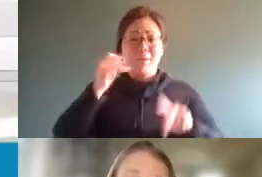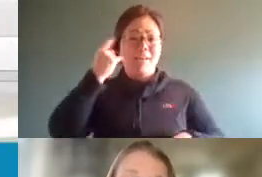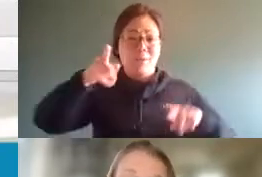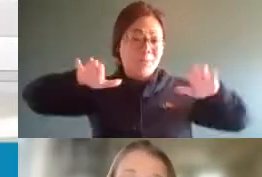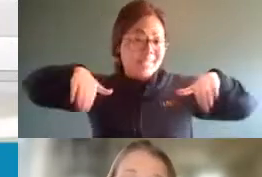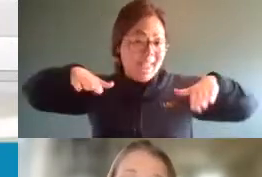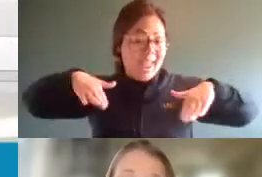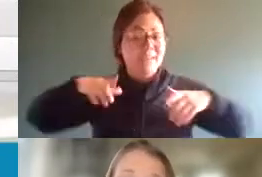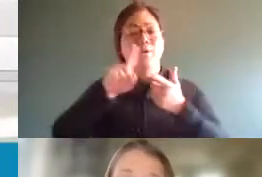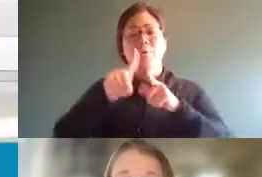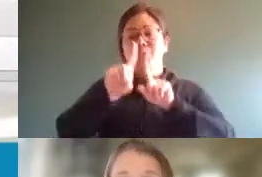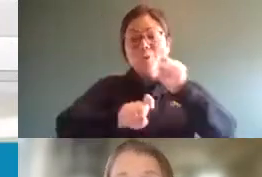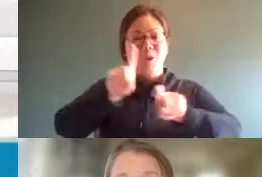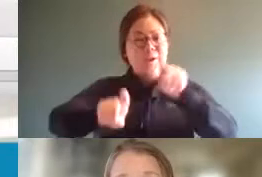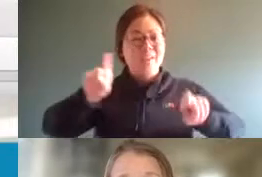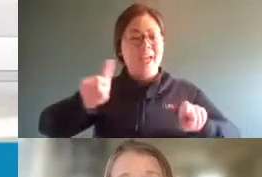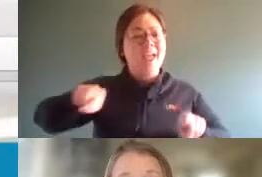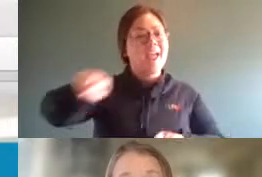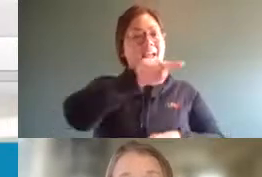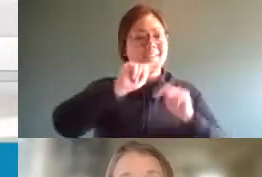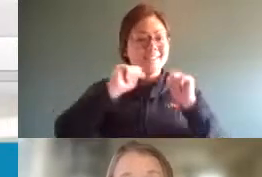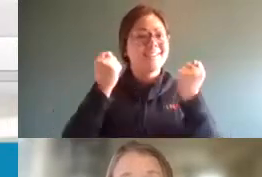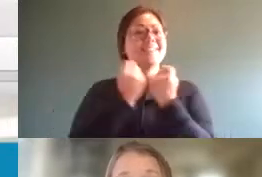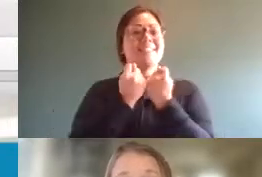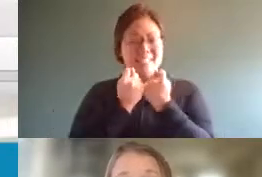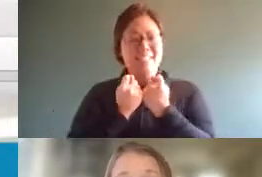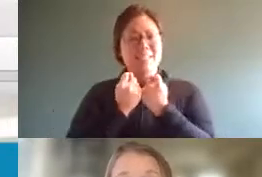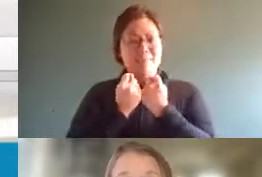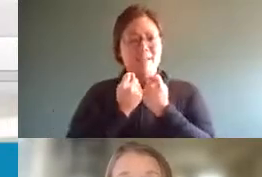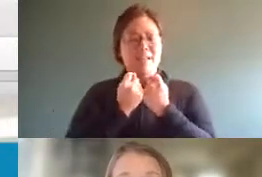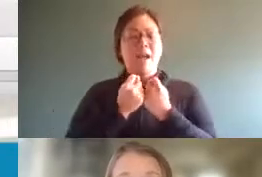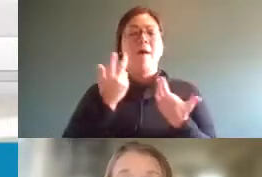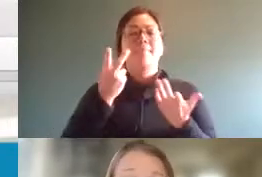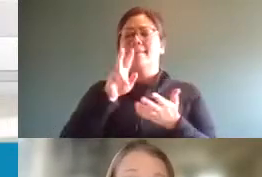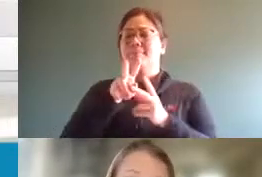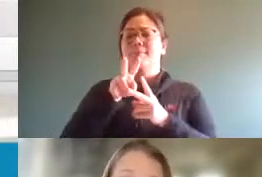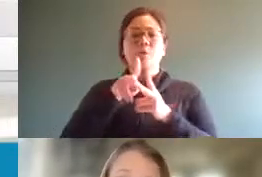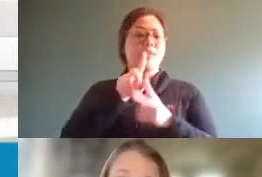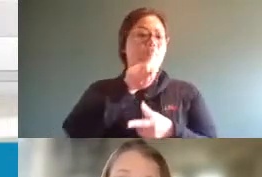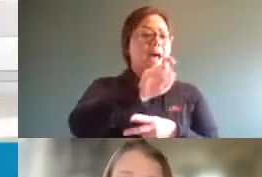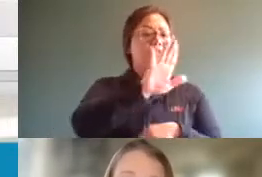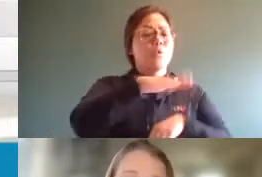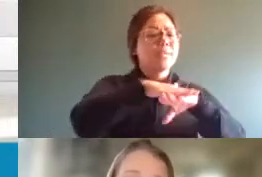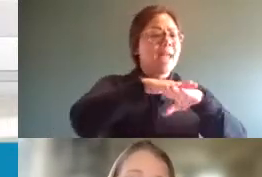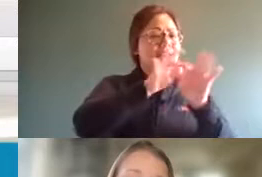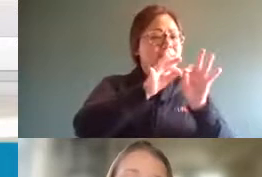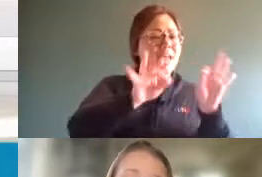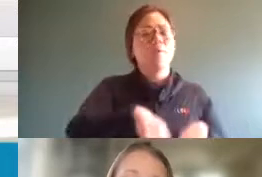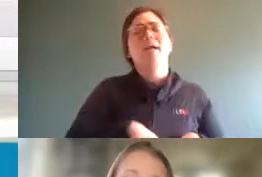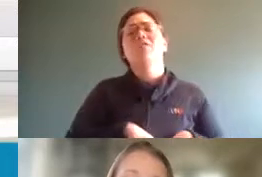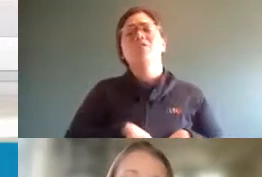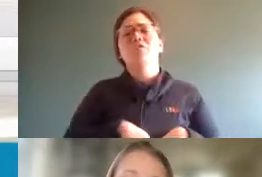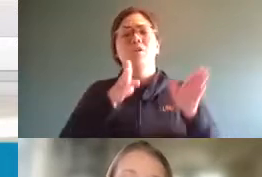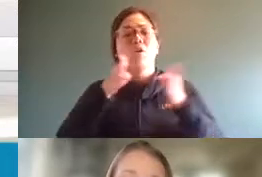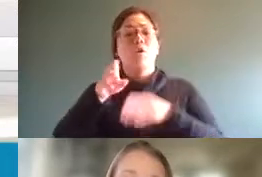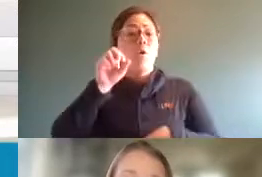already, to survey your own team members about, either asking them what their native language is,